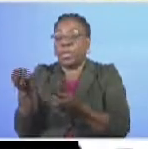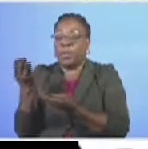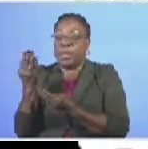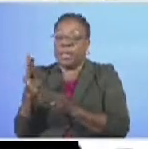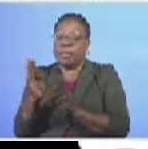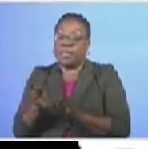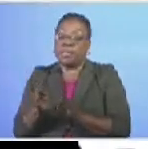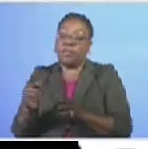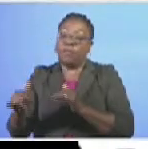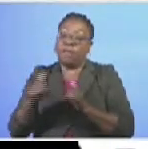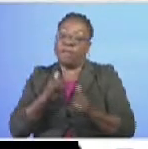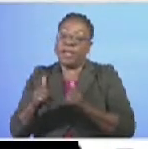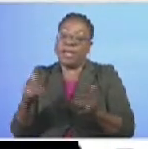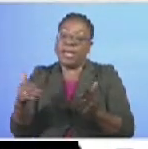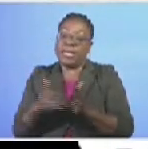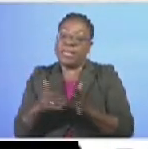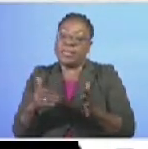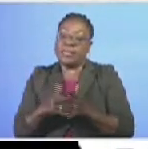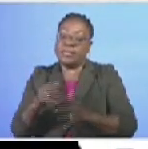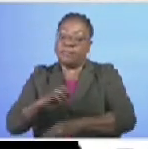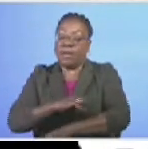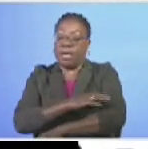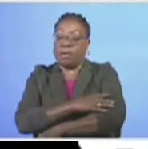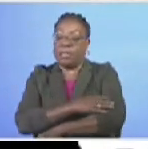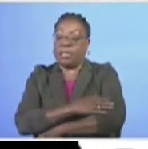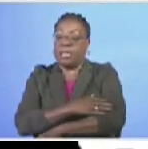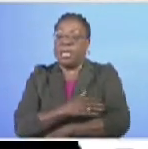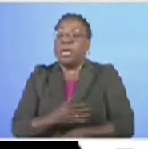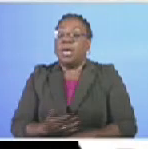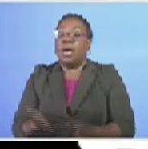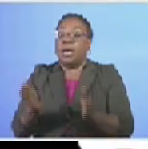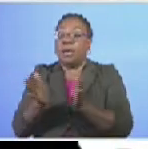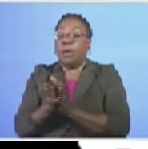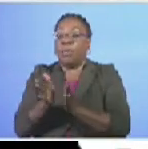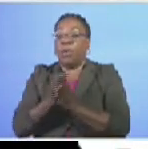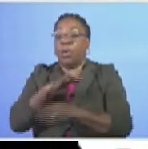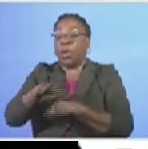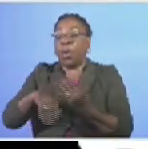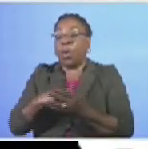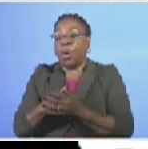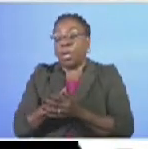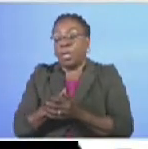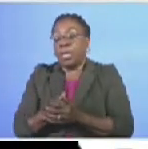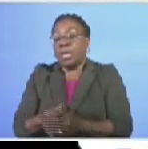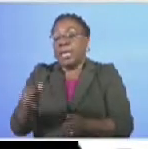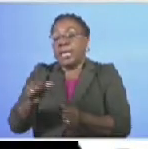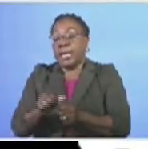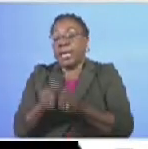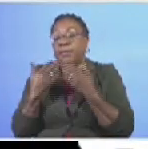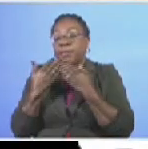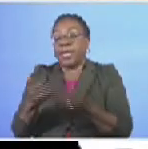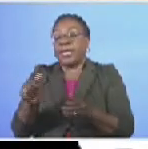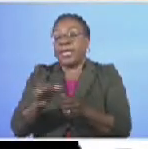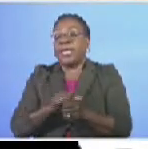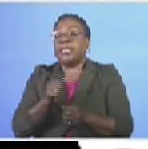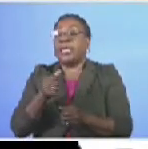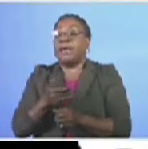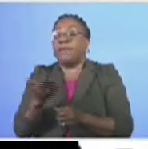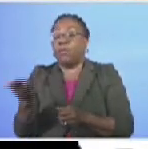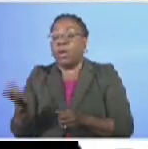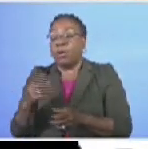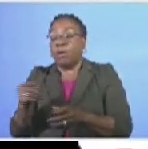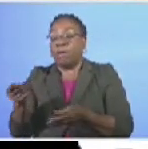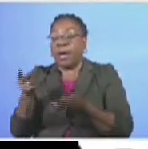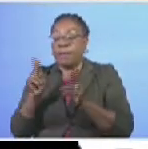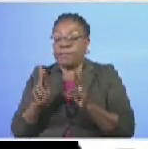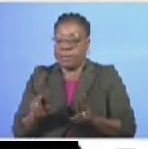fight COVID-19. I laud efforts of all concerned. I thank each and every one of our